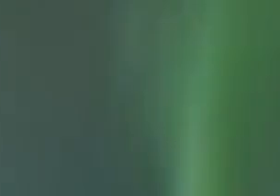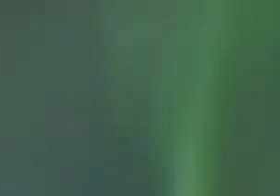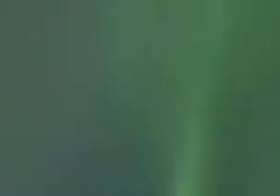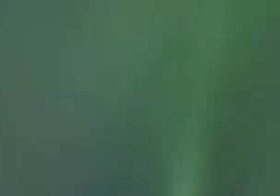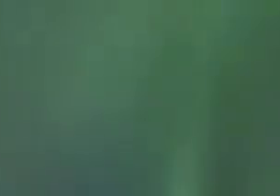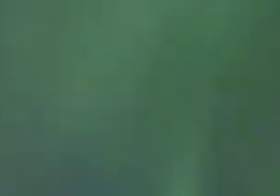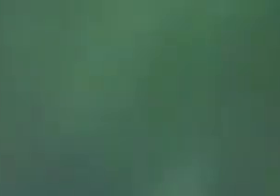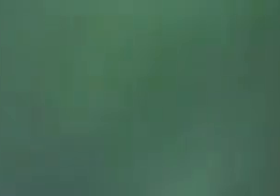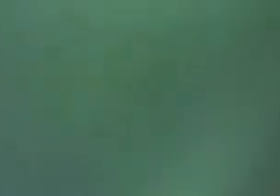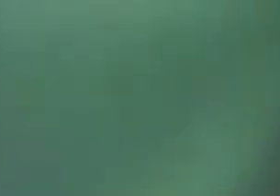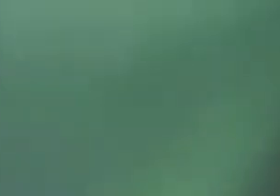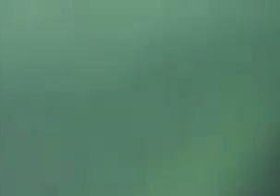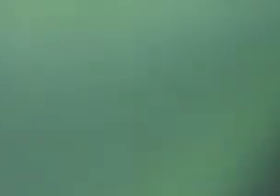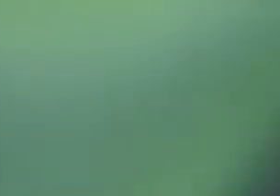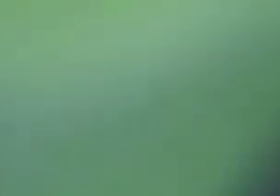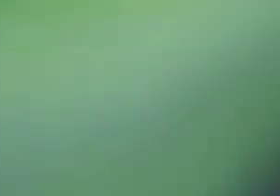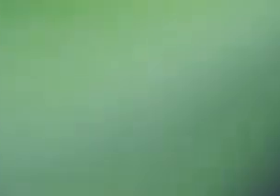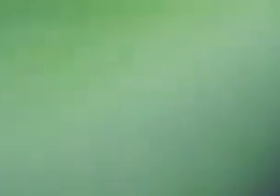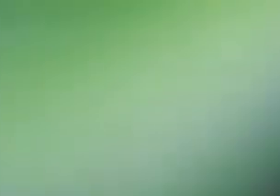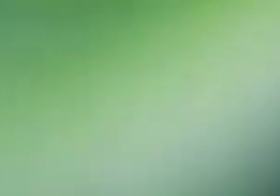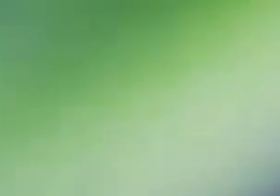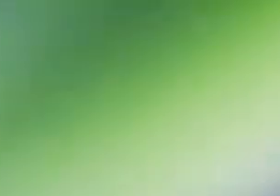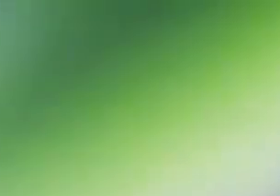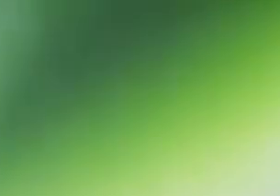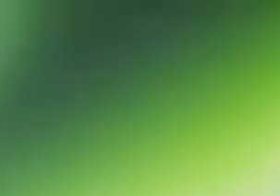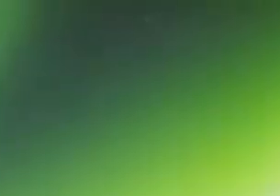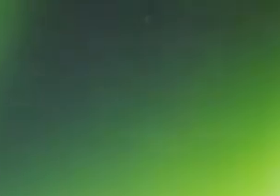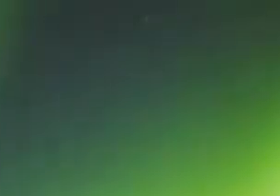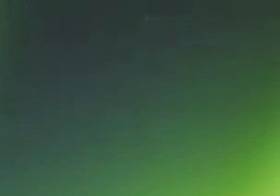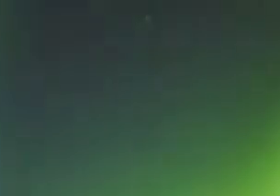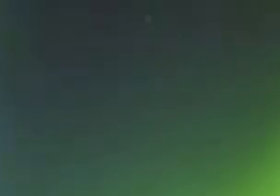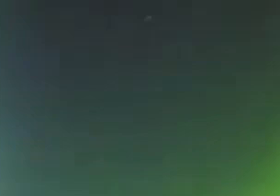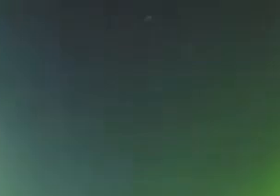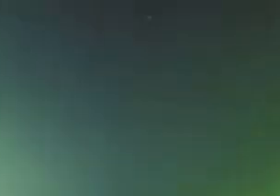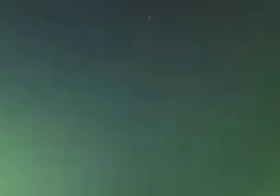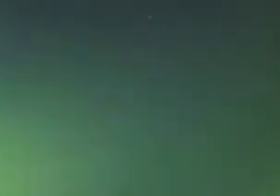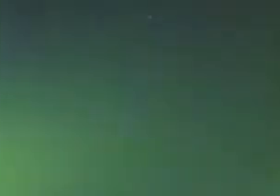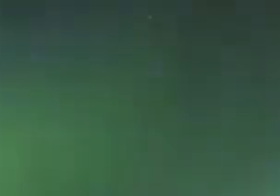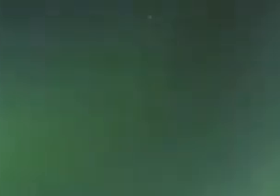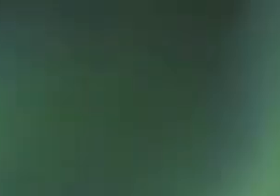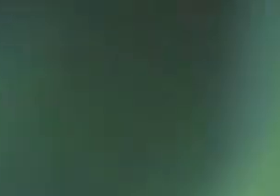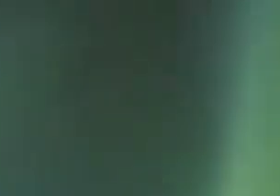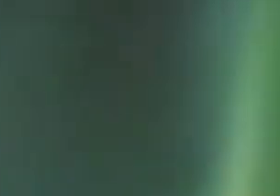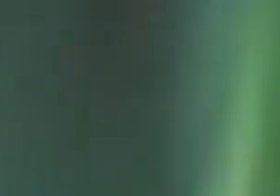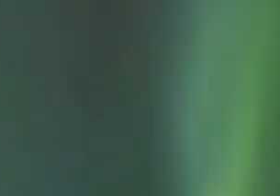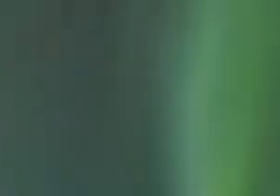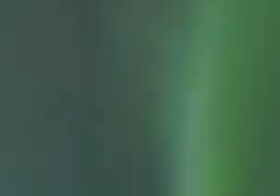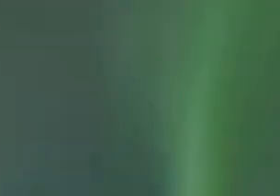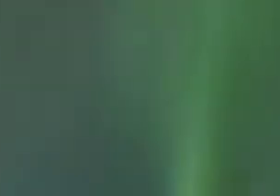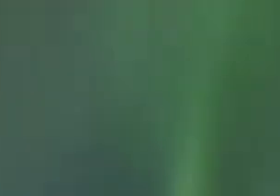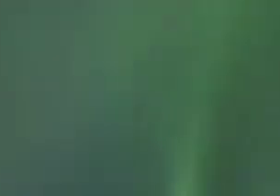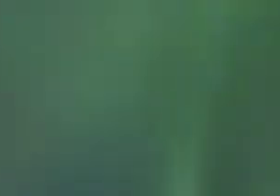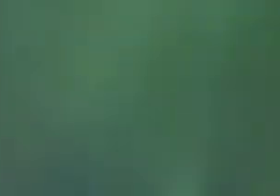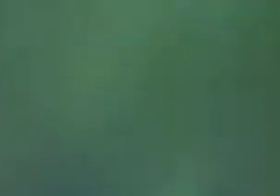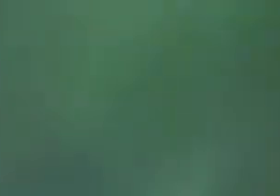to the school site. We could find out more information about what is it that you're asking, and we could actually, respond it all through